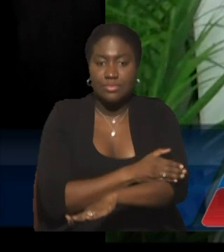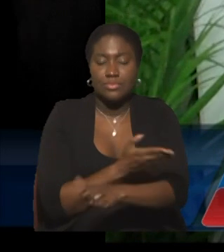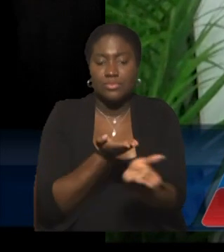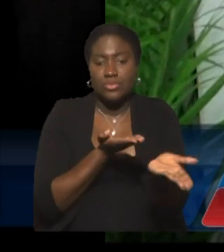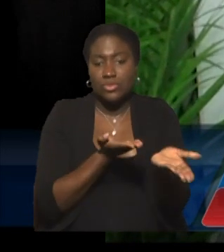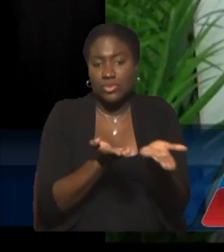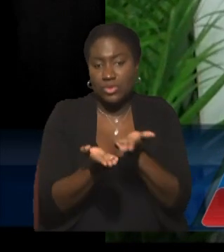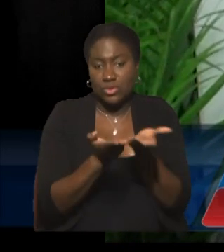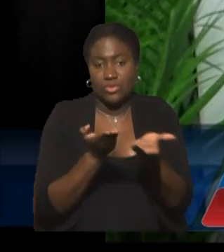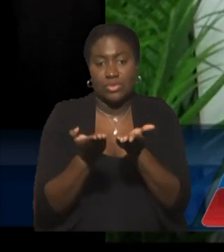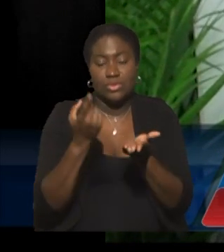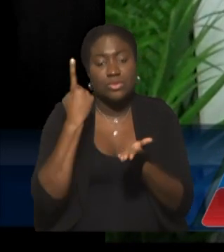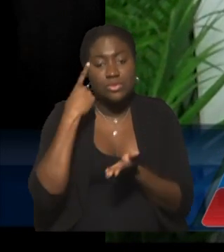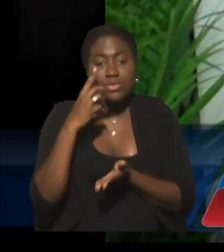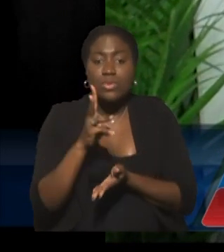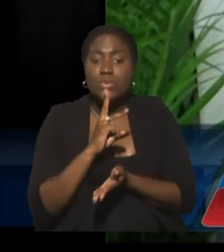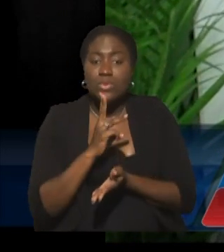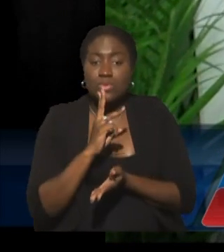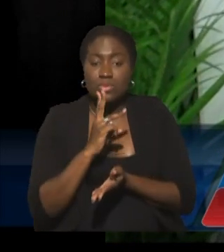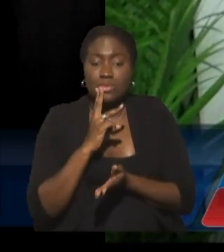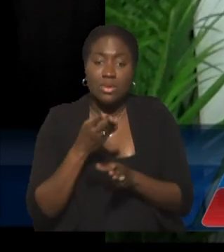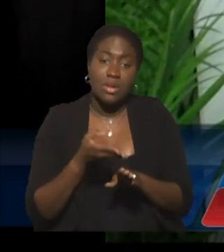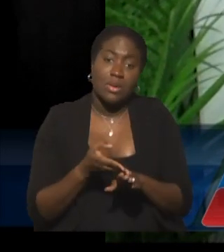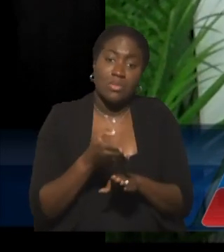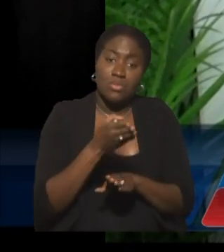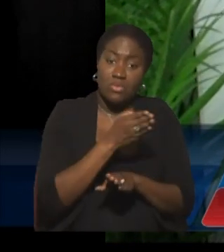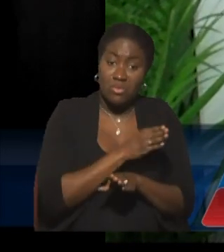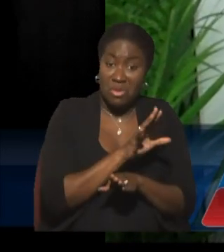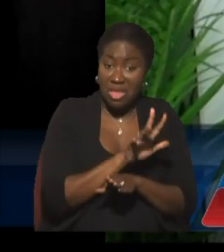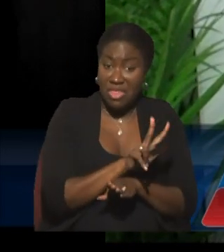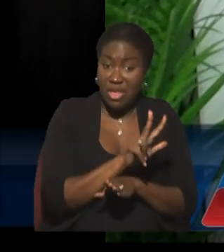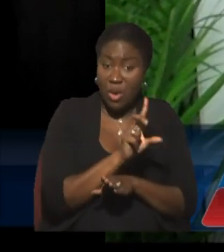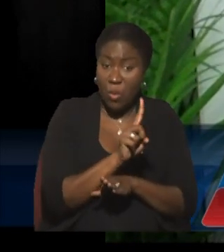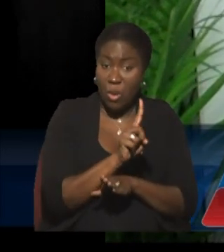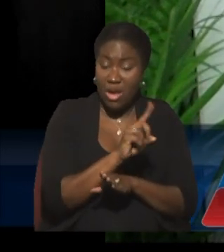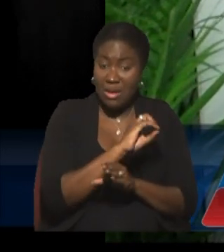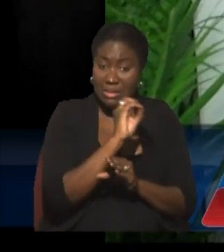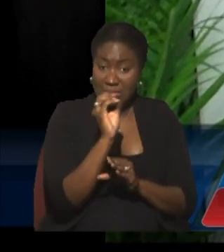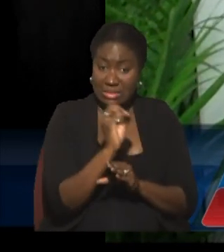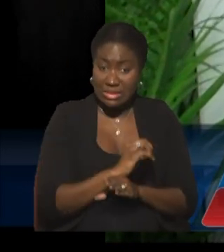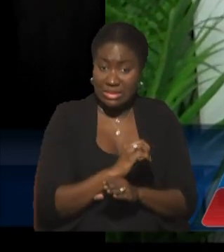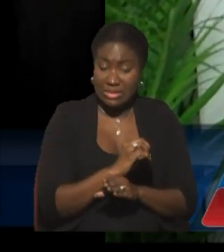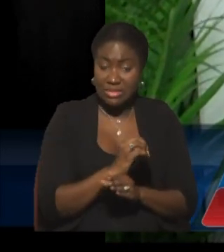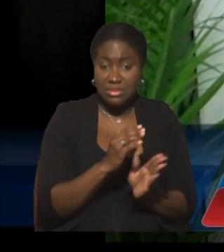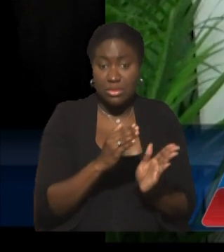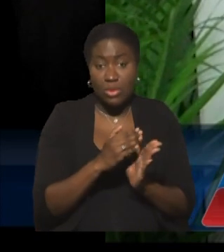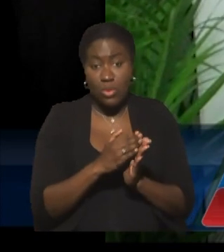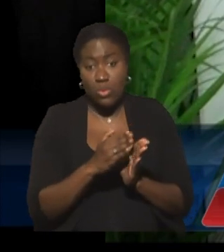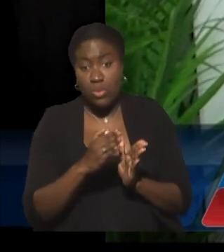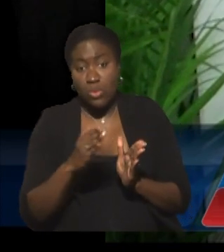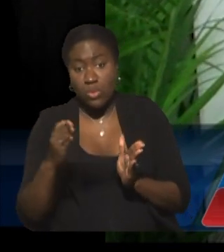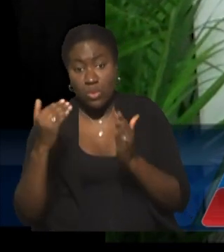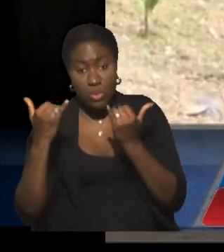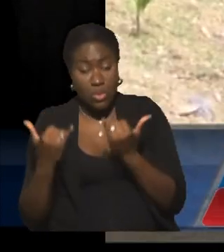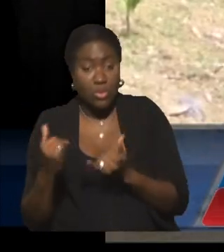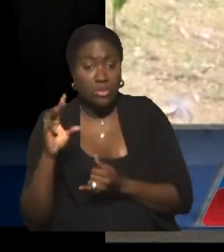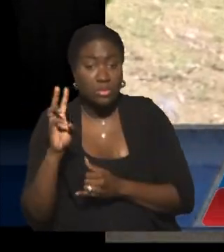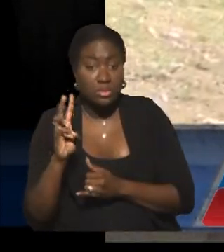service, 24/7 level of service, from 31% in 2020 to